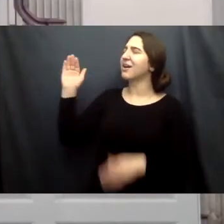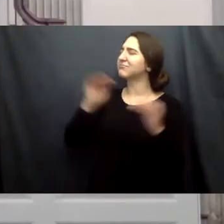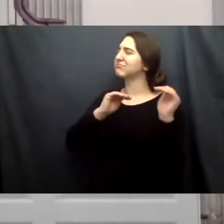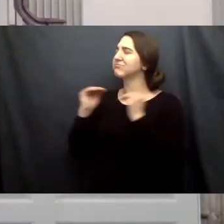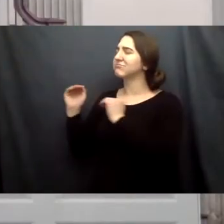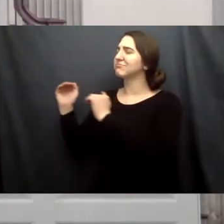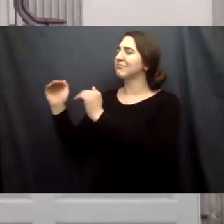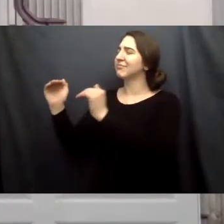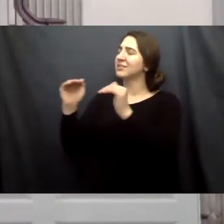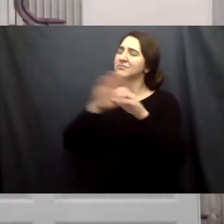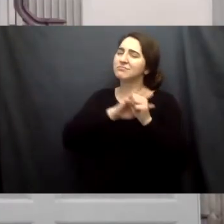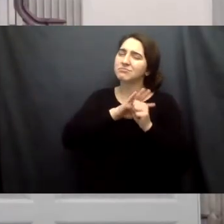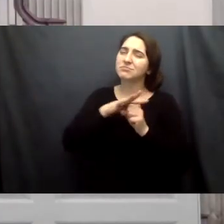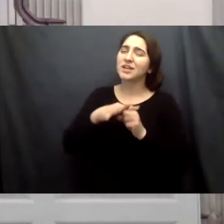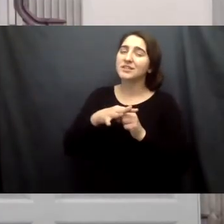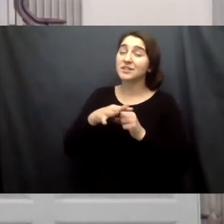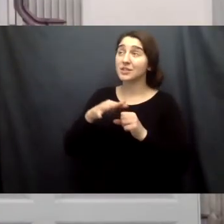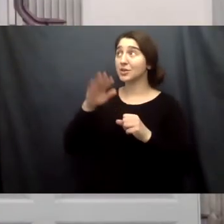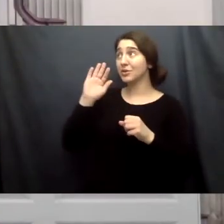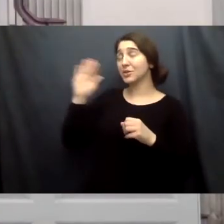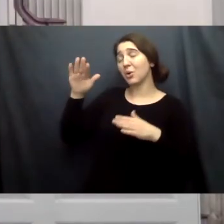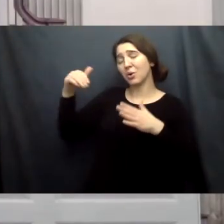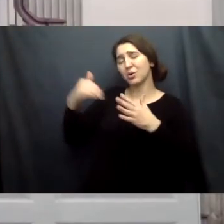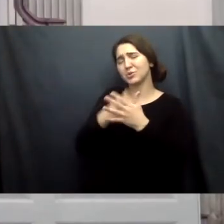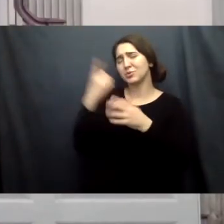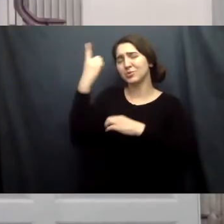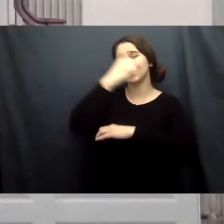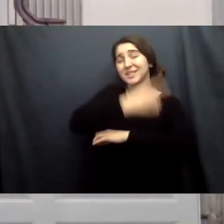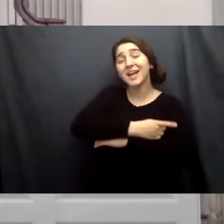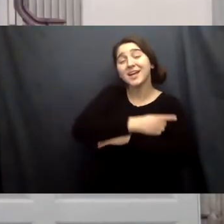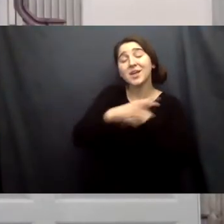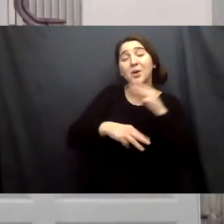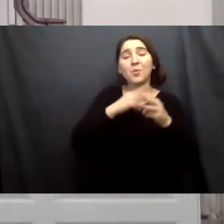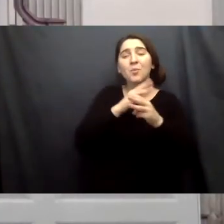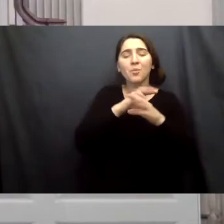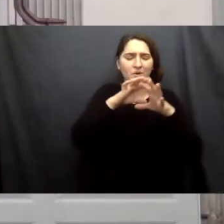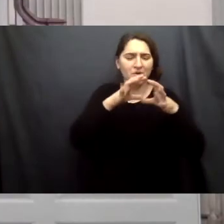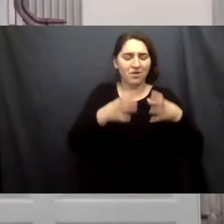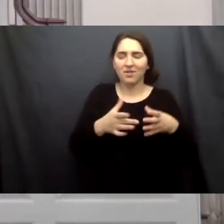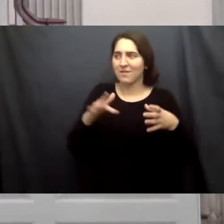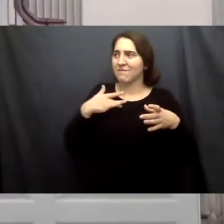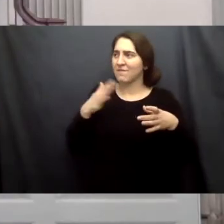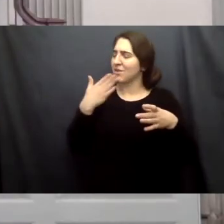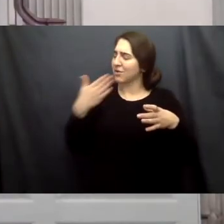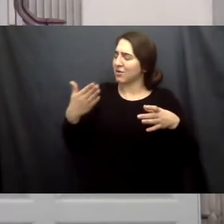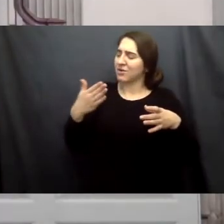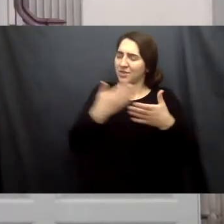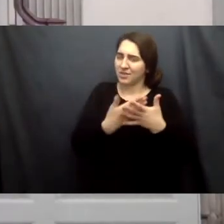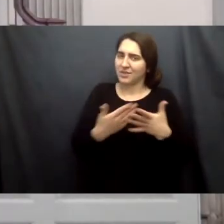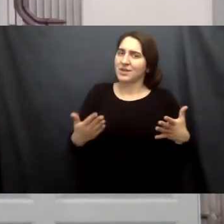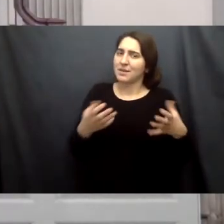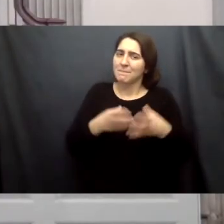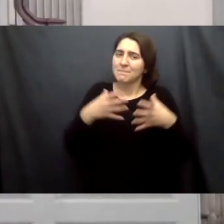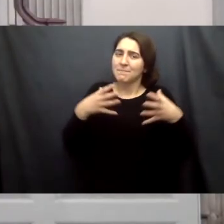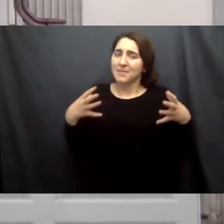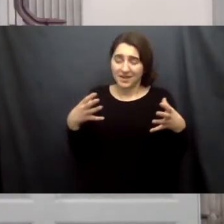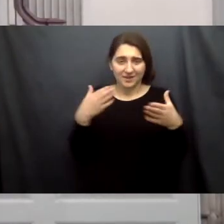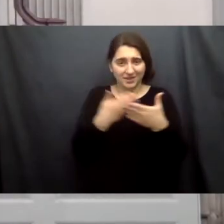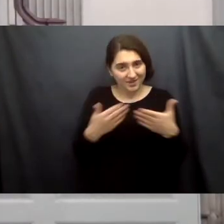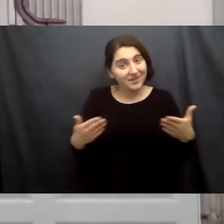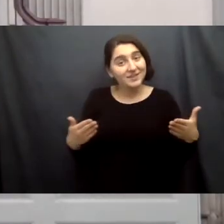God of justice and bounty, in your new day, the world is filled with good